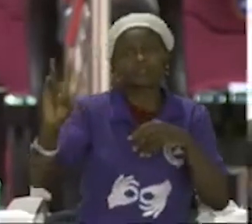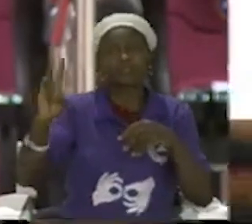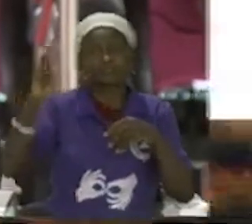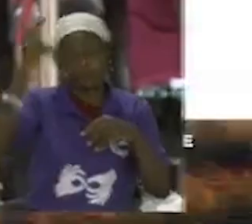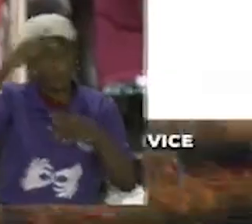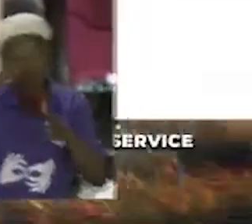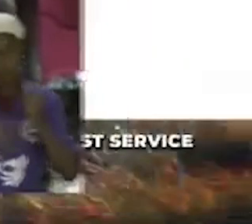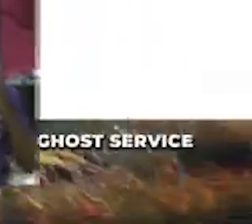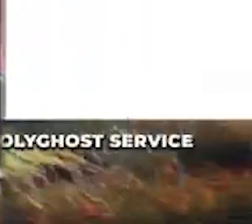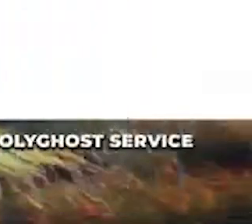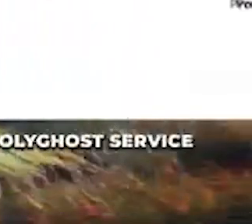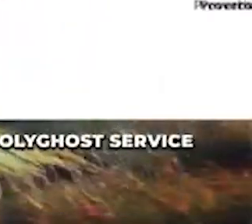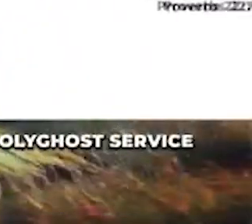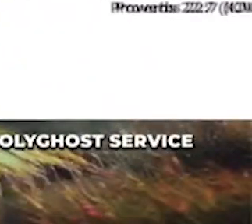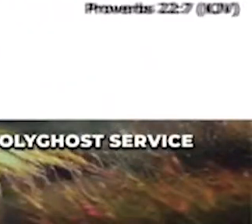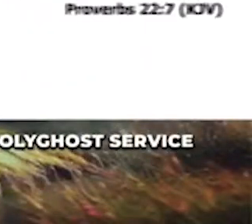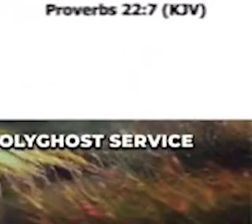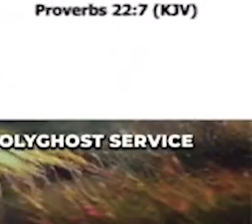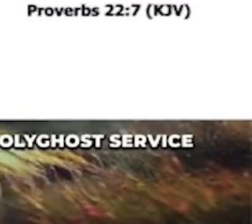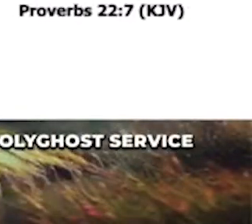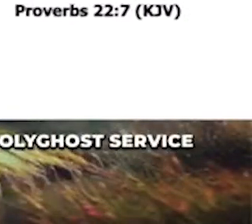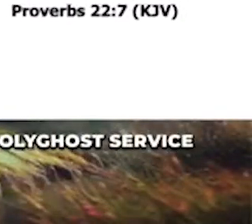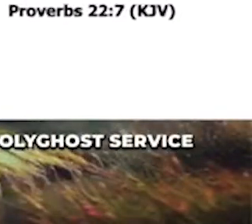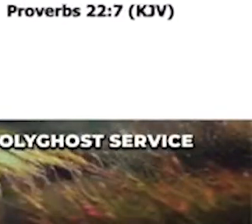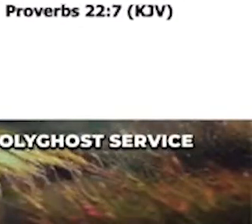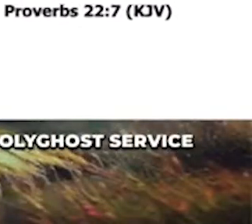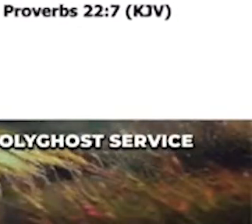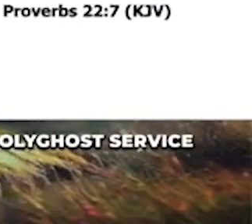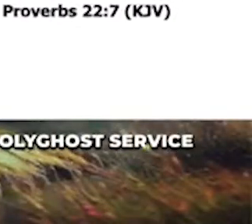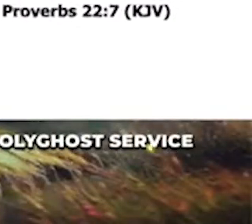7. Don't borrow.